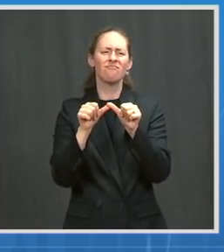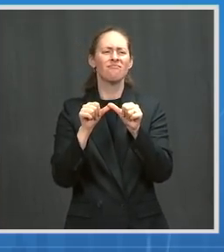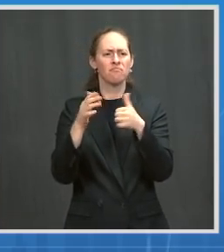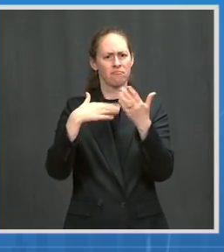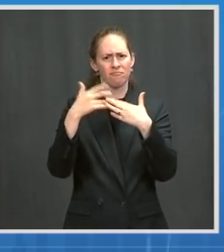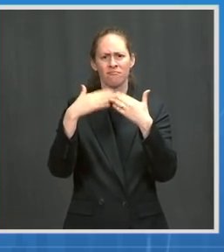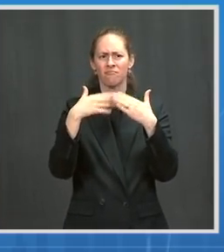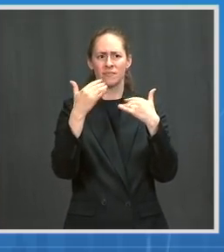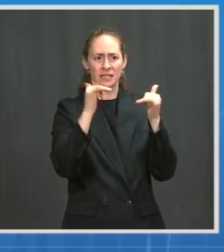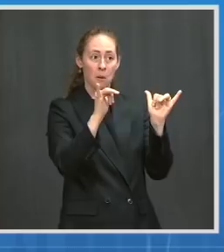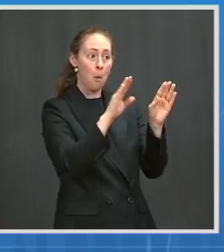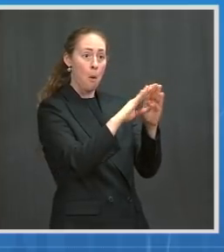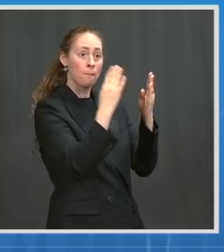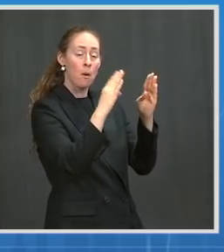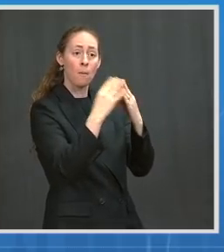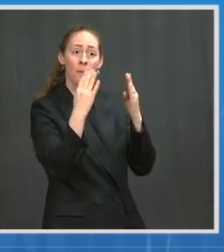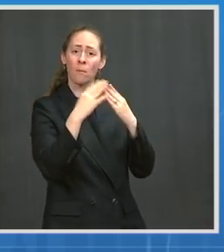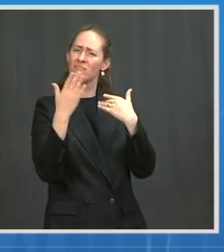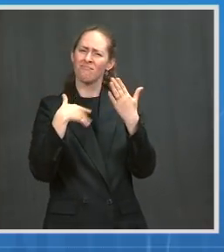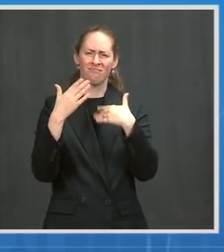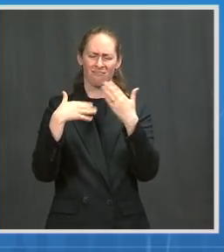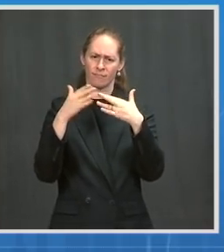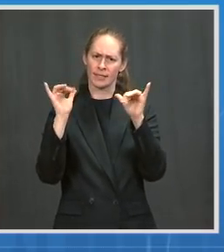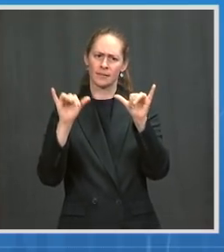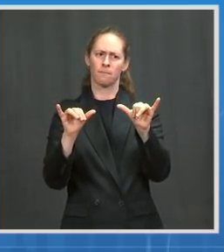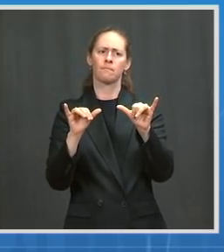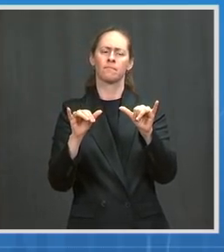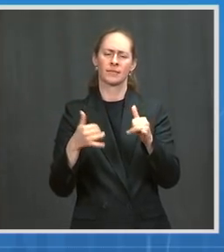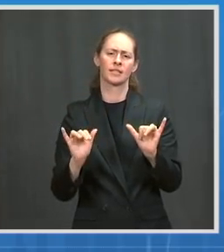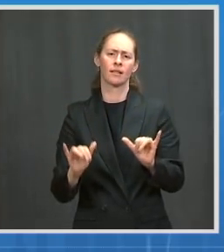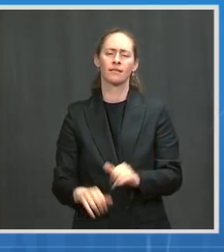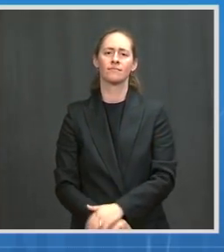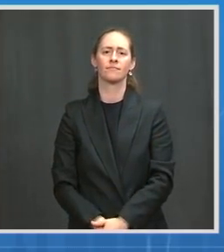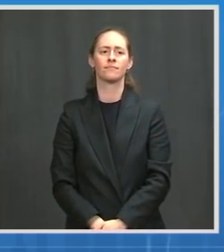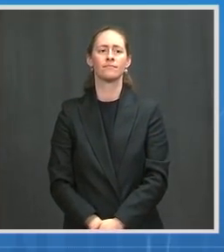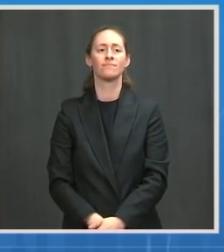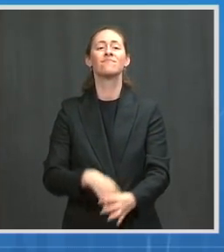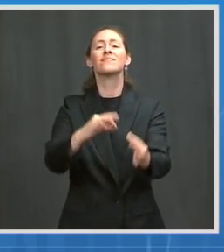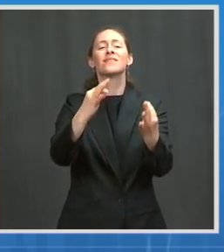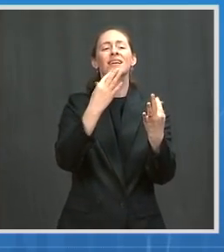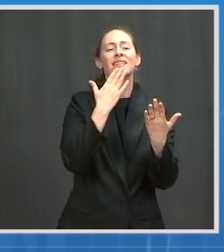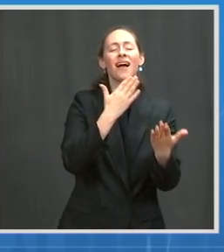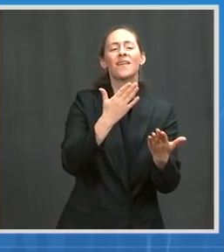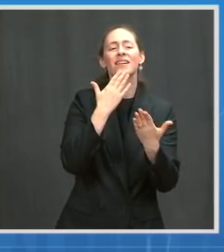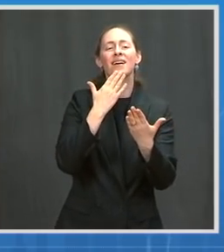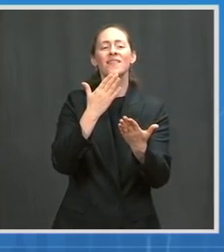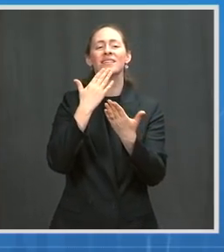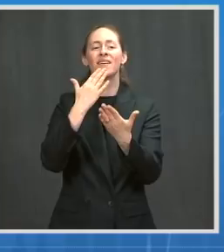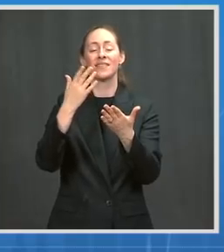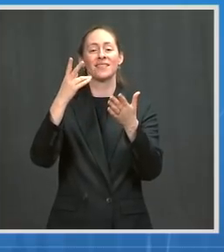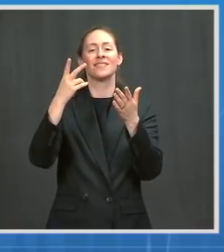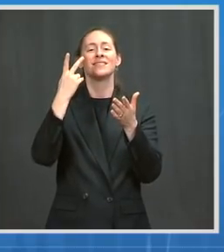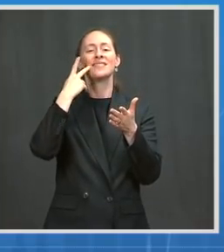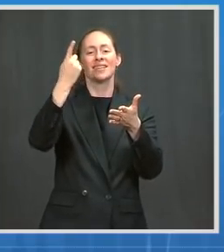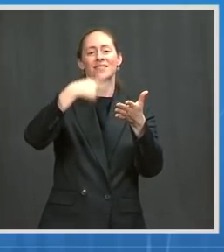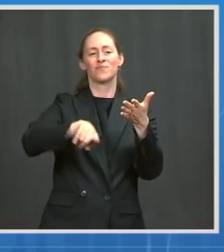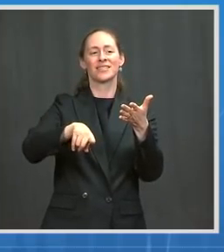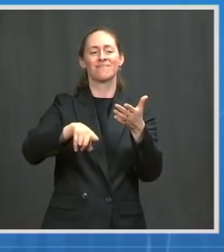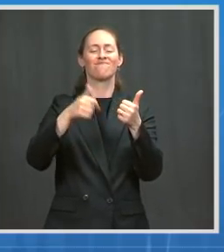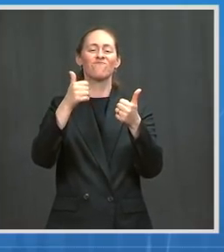state or a city or not. That's the goal. Well, thank you, everybody. We look forward to next week's briefing. Thank you.